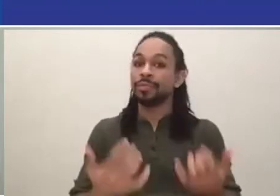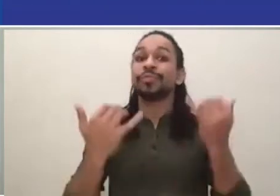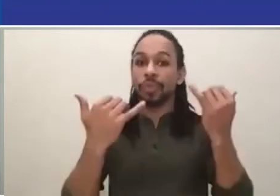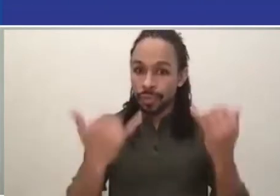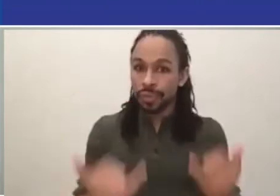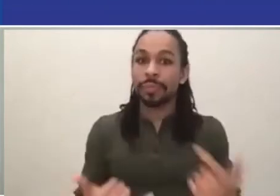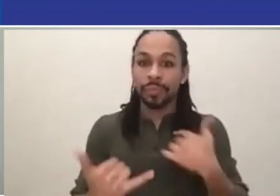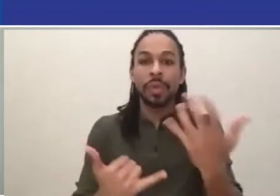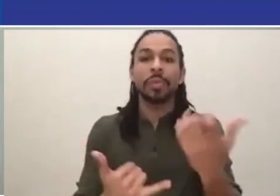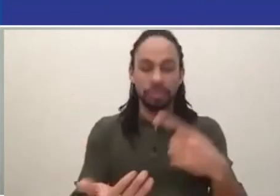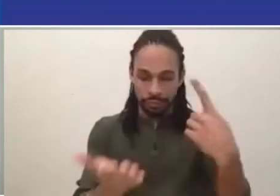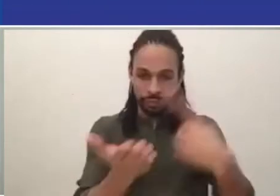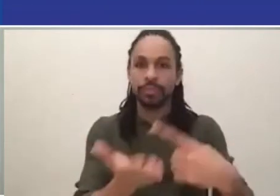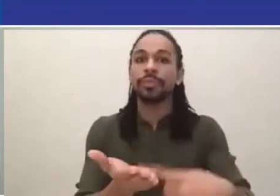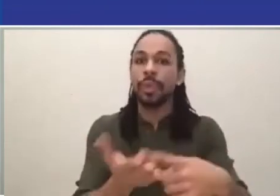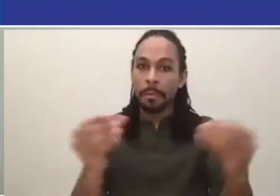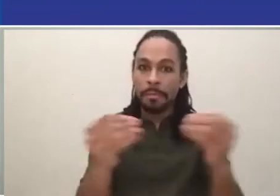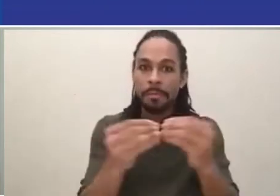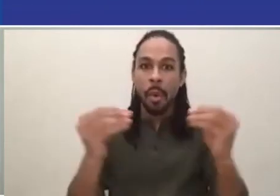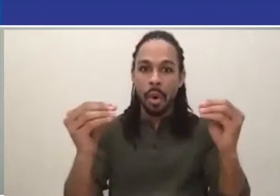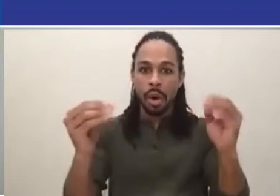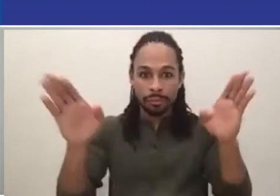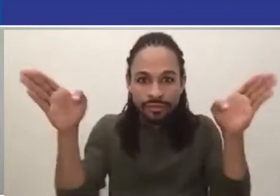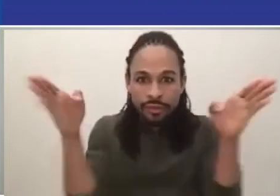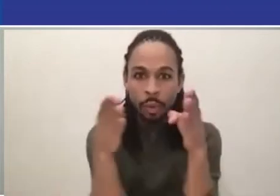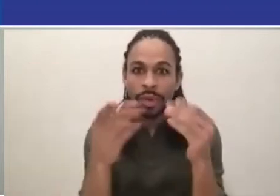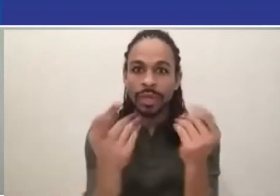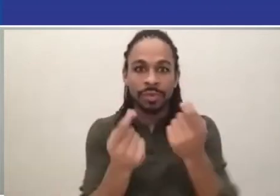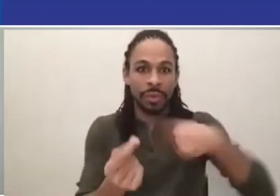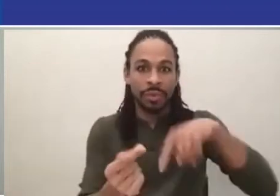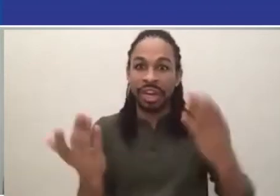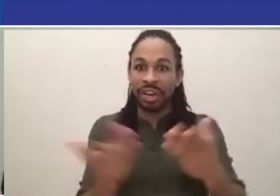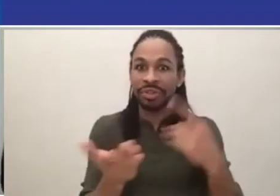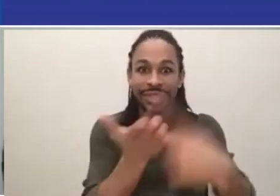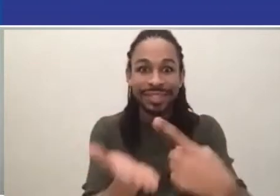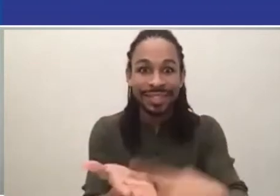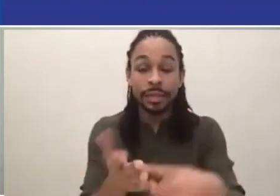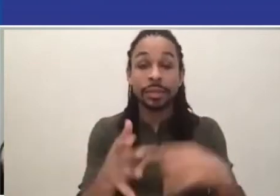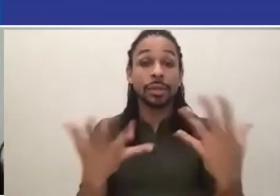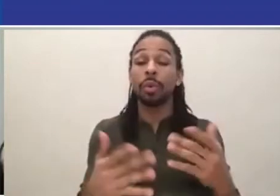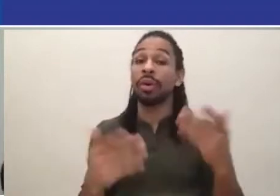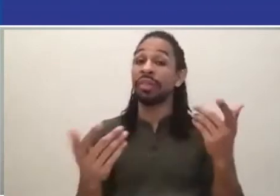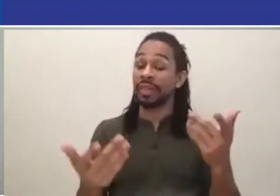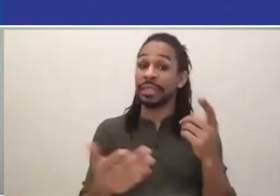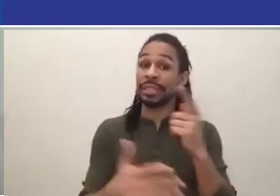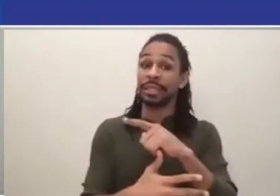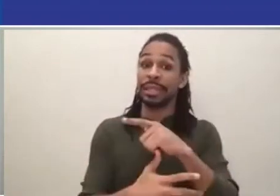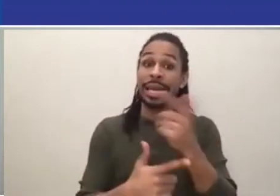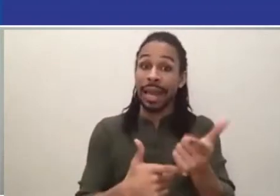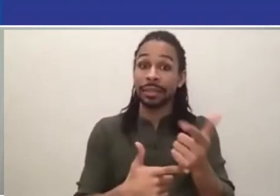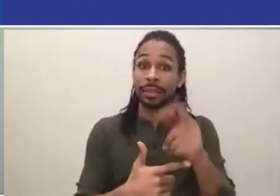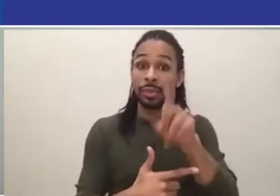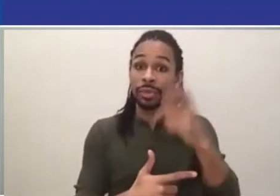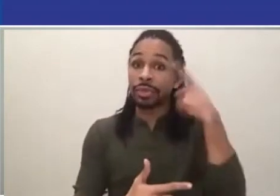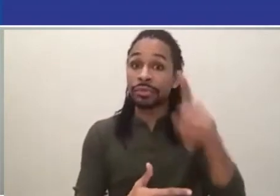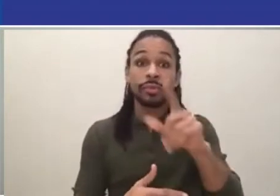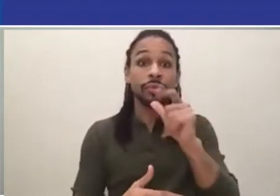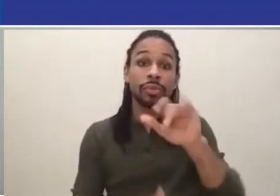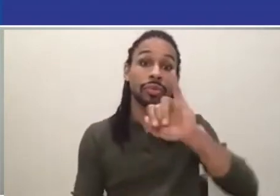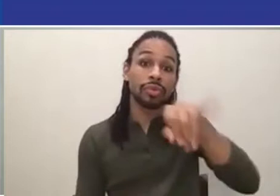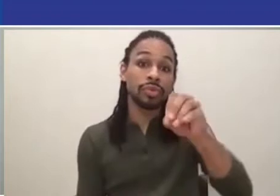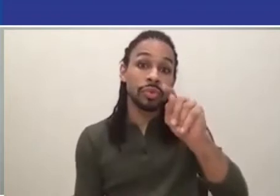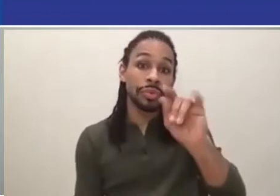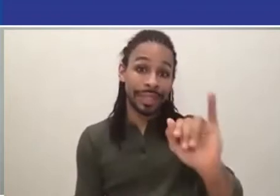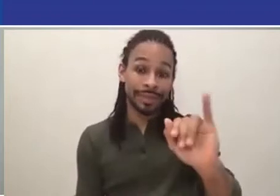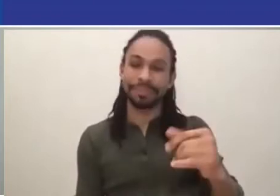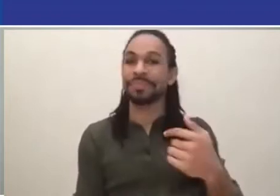question I'd like to ask, this next one is going to go to Jyoti first. So I'm going to cue you up